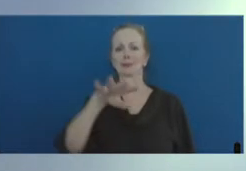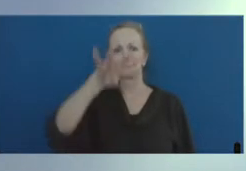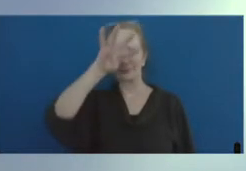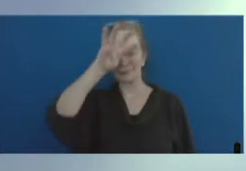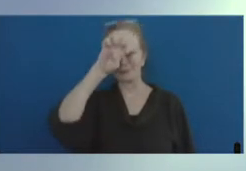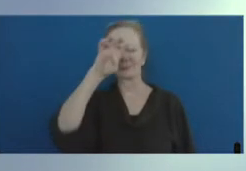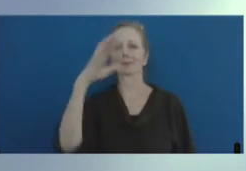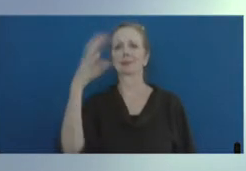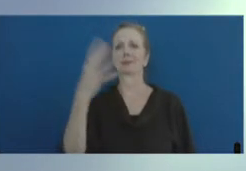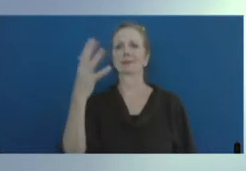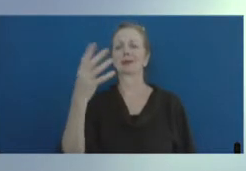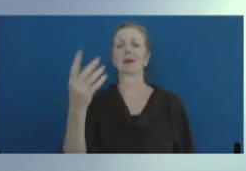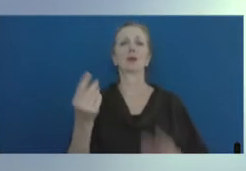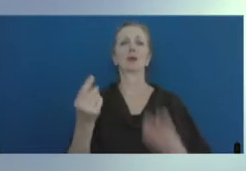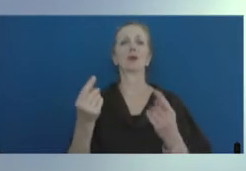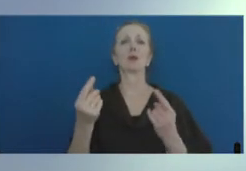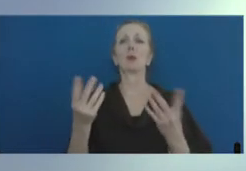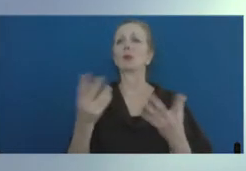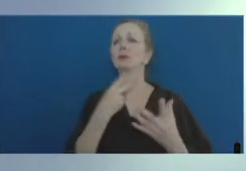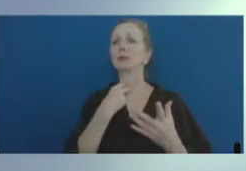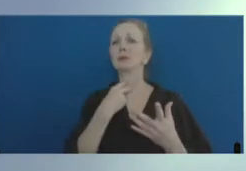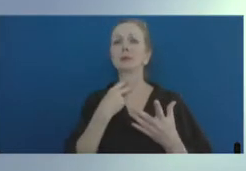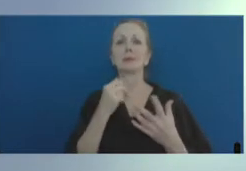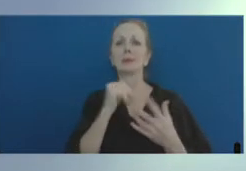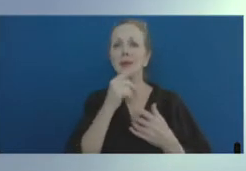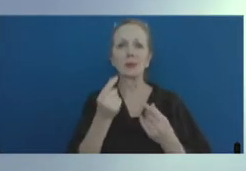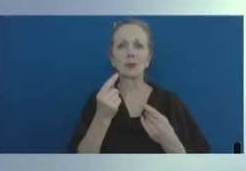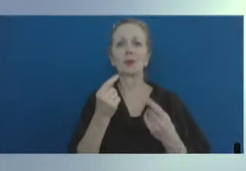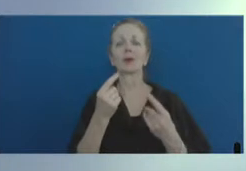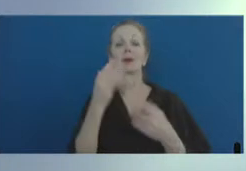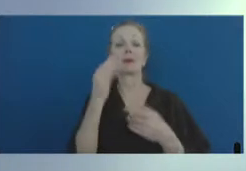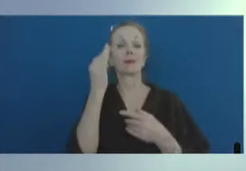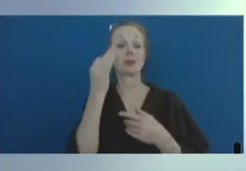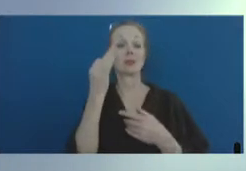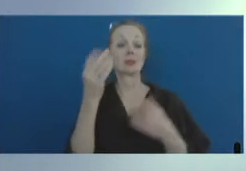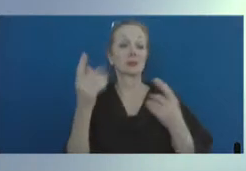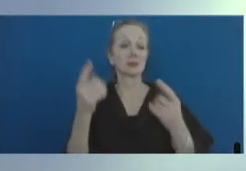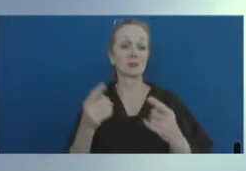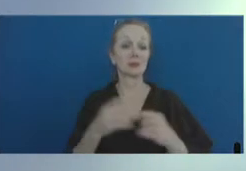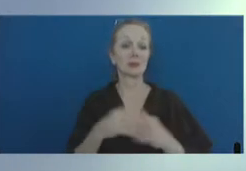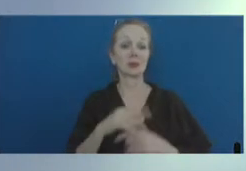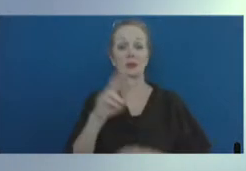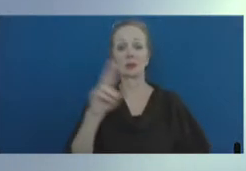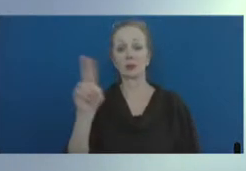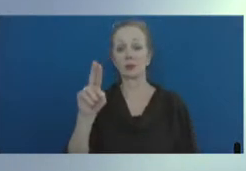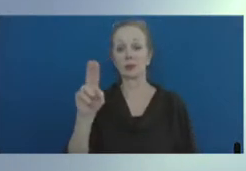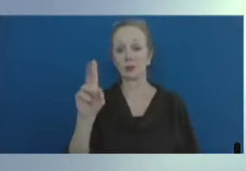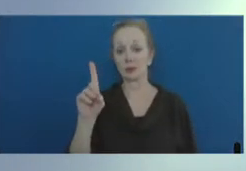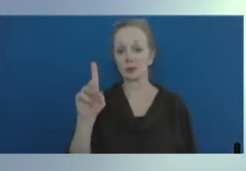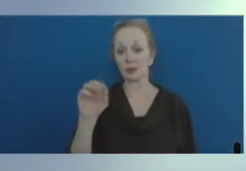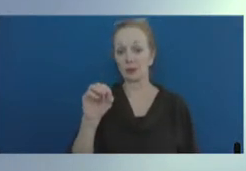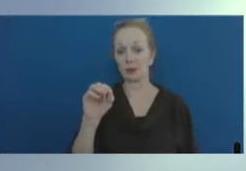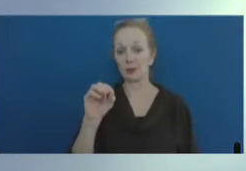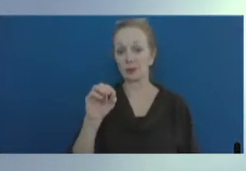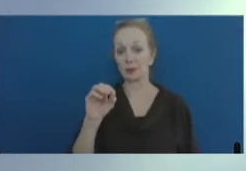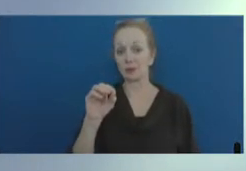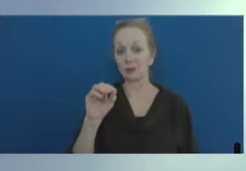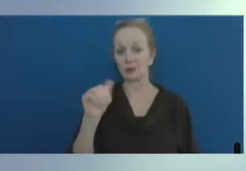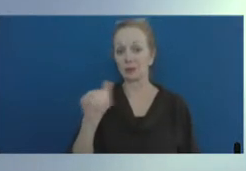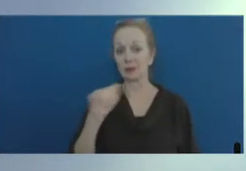can do and what they can't do and what the future holds. The UDO in itself was a series of